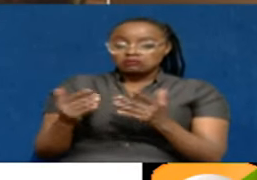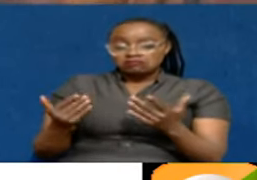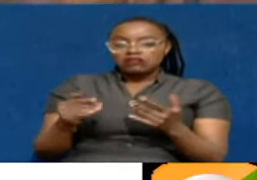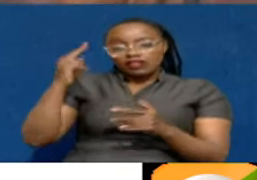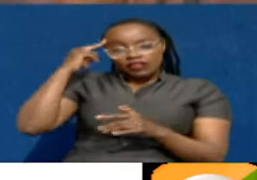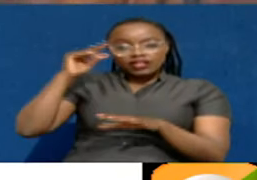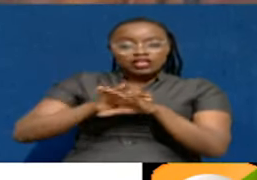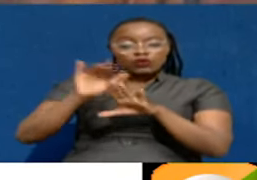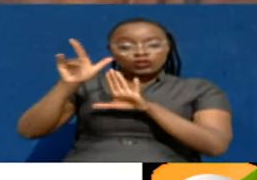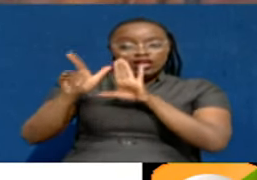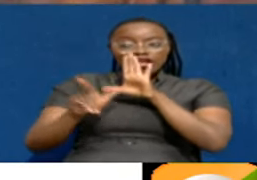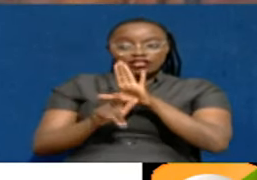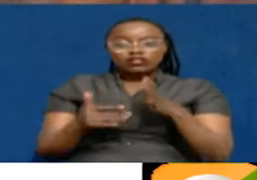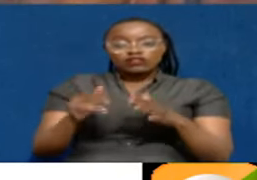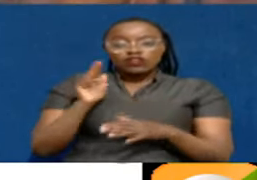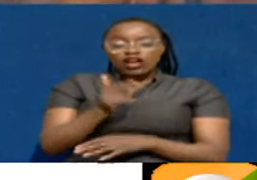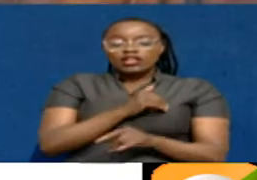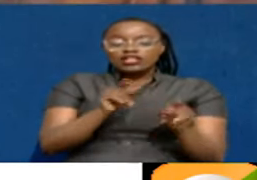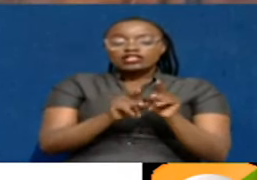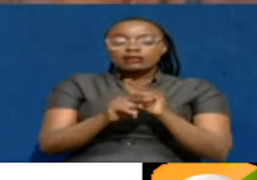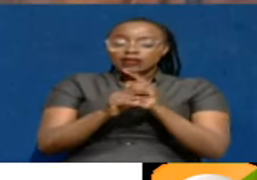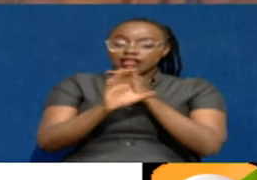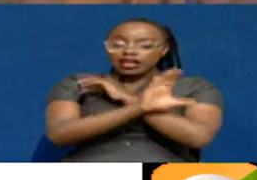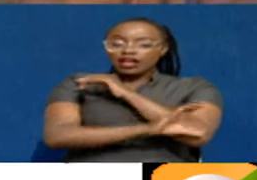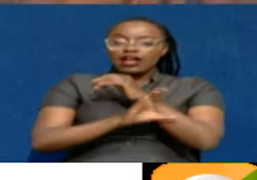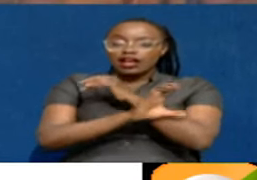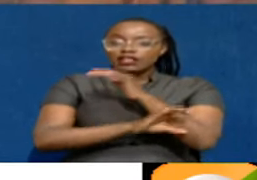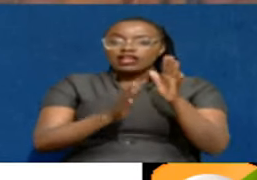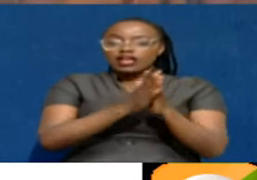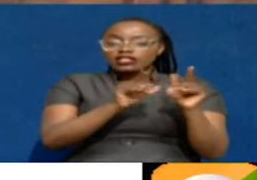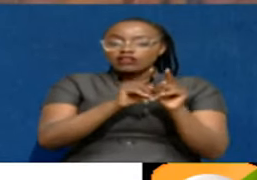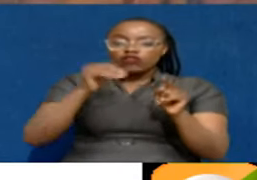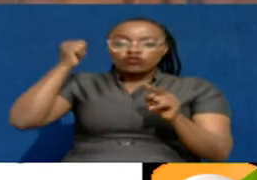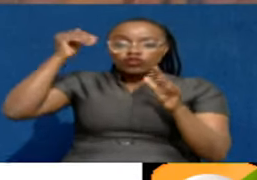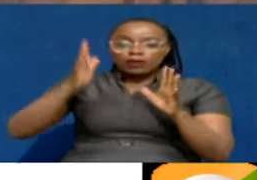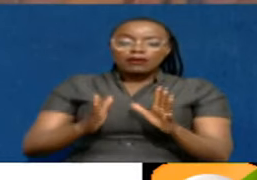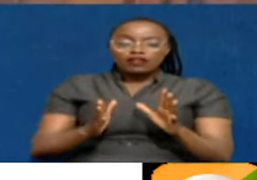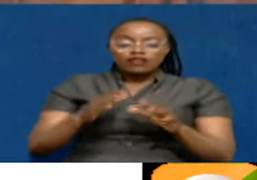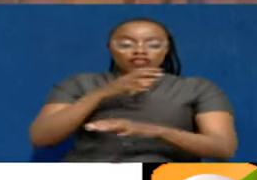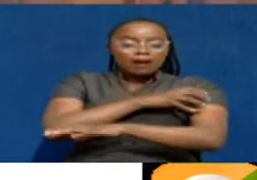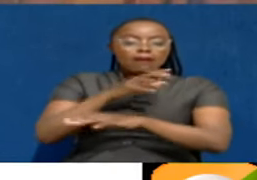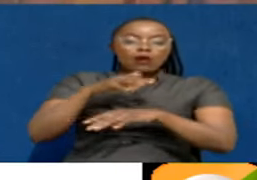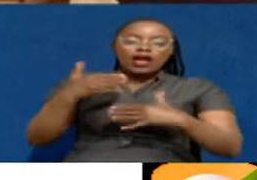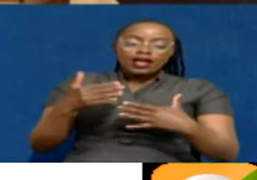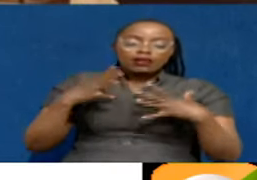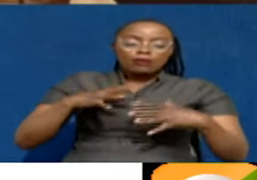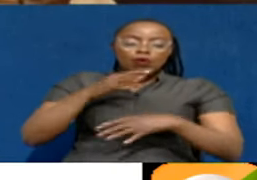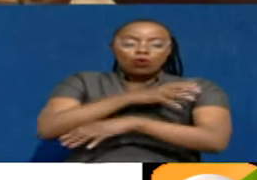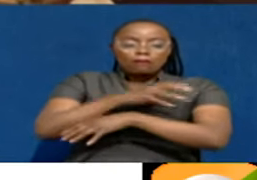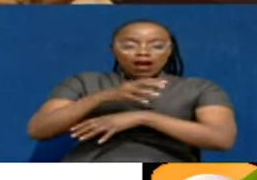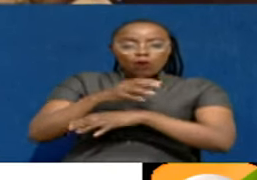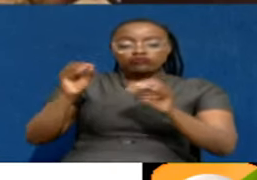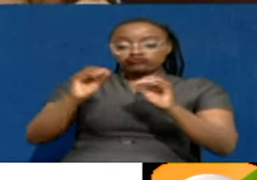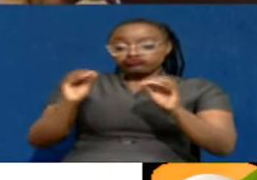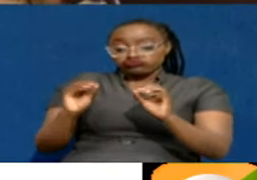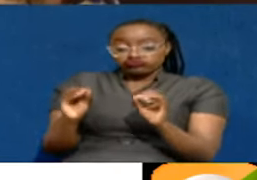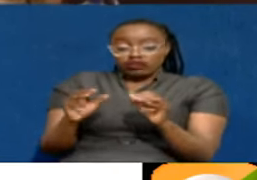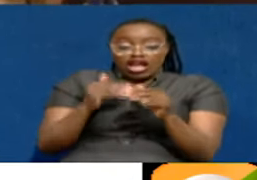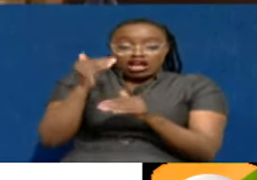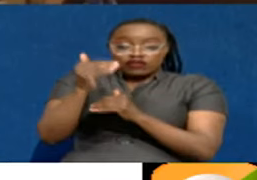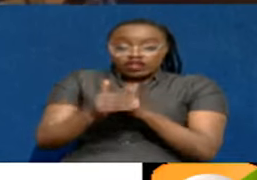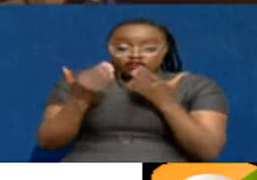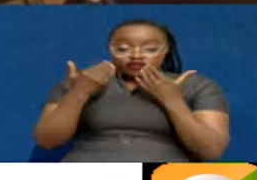I think it's a good lesson for us as a country and for politicians in power and out of power, that how